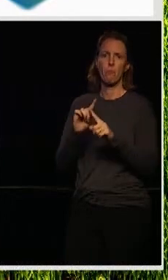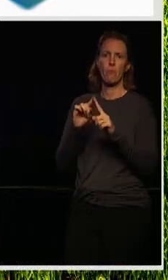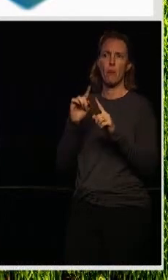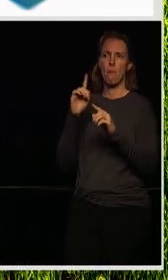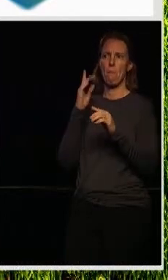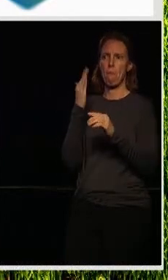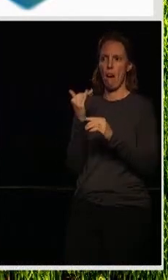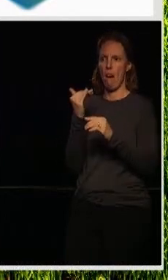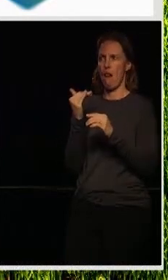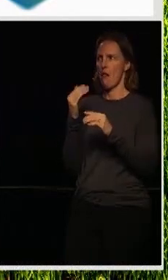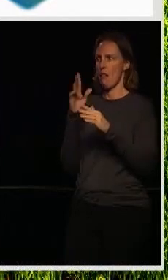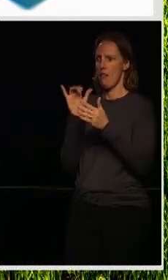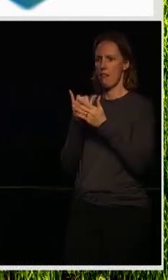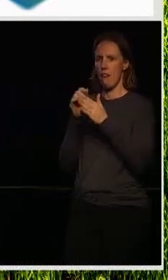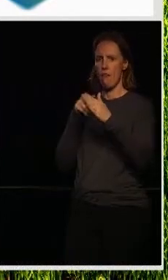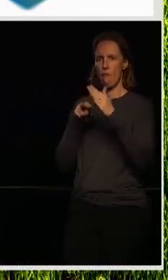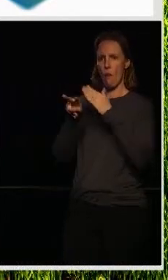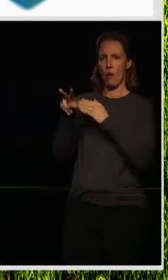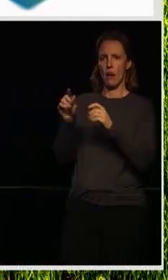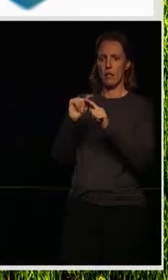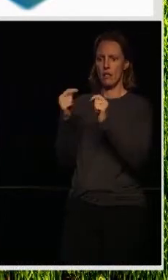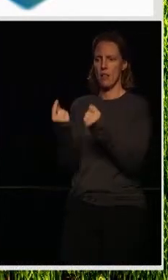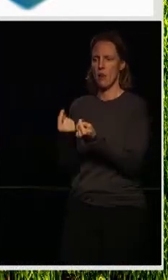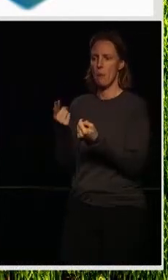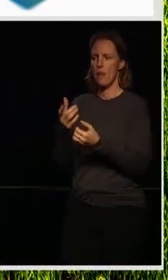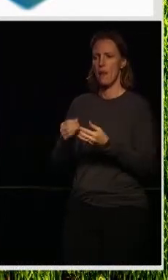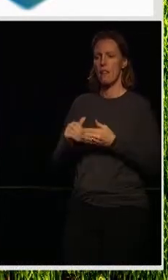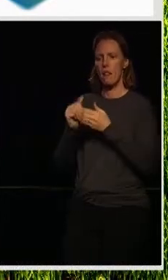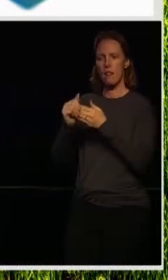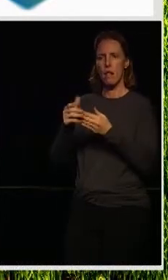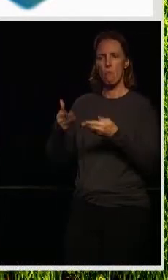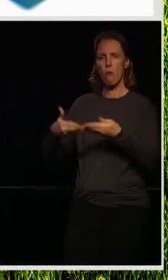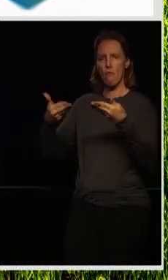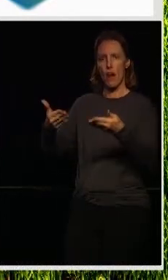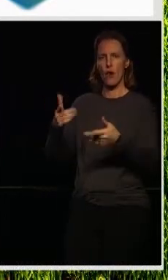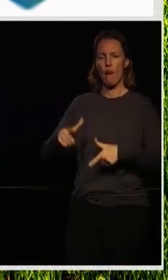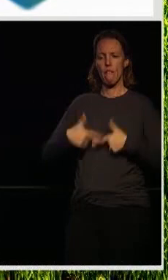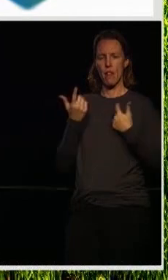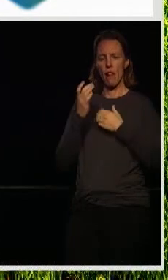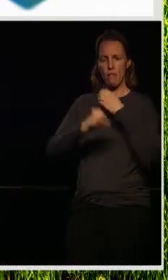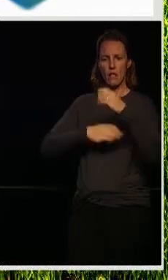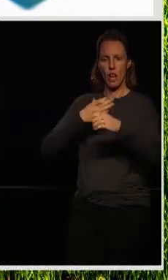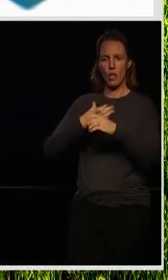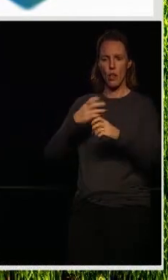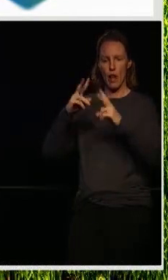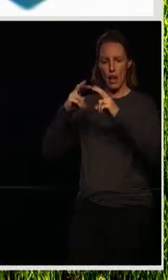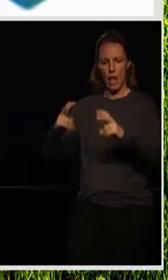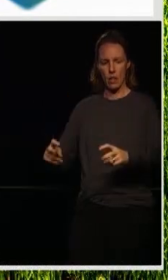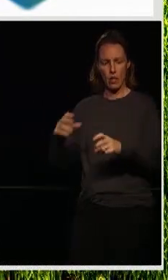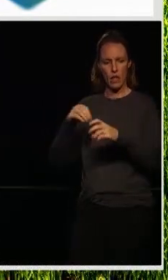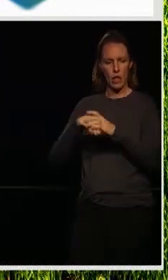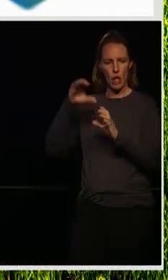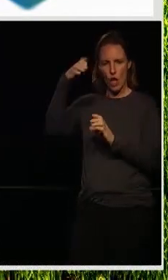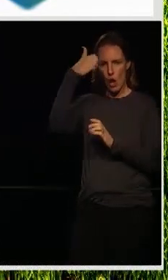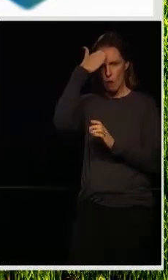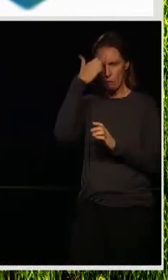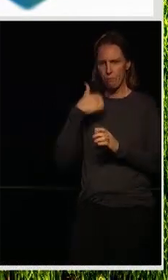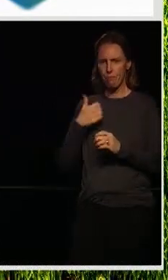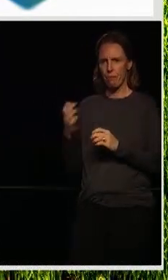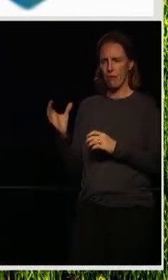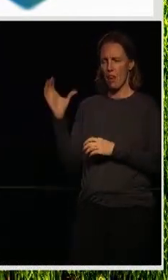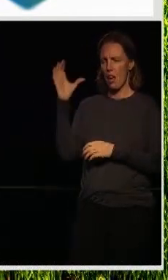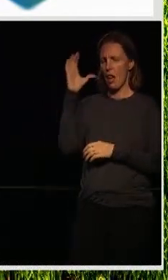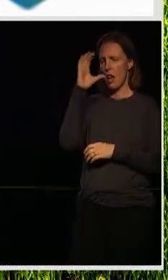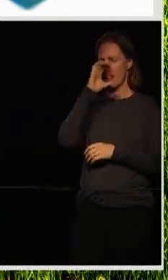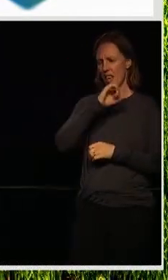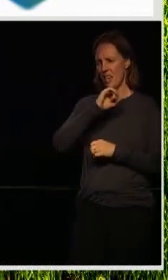Forecast team. We're the leading provider of life cycle analysis in Europe, and we estimated that a Crover robot will